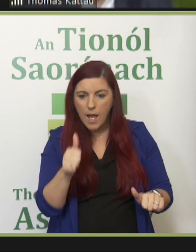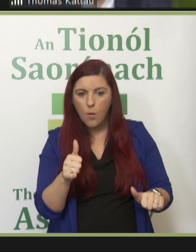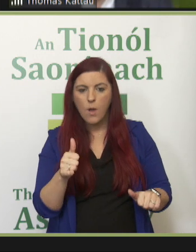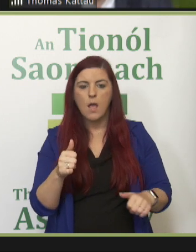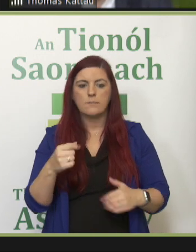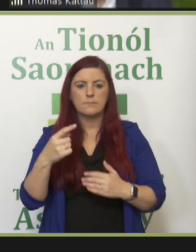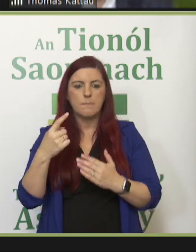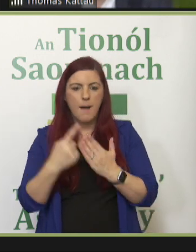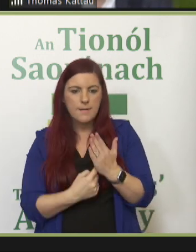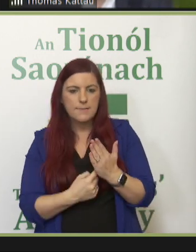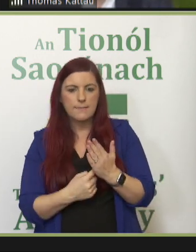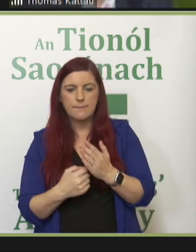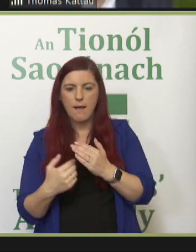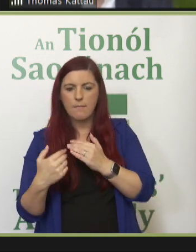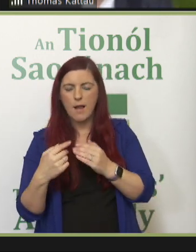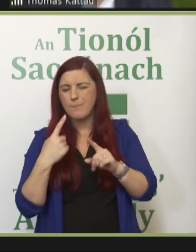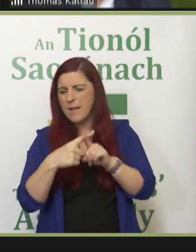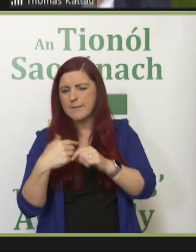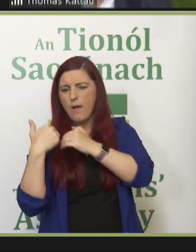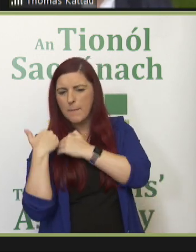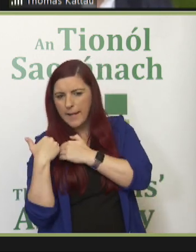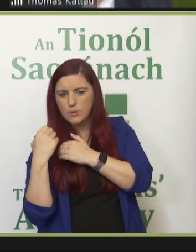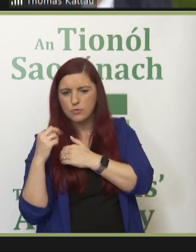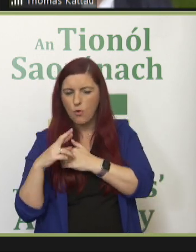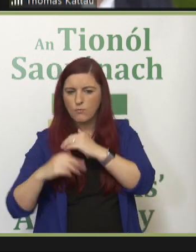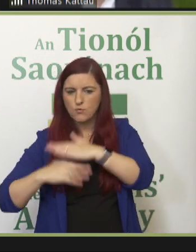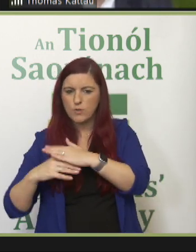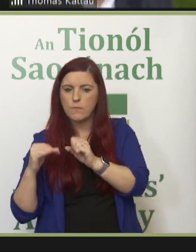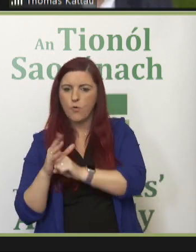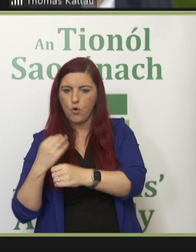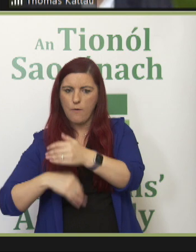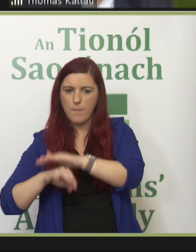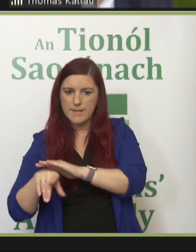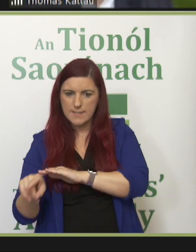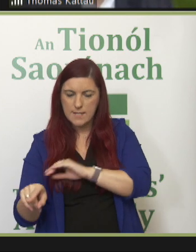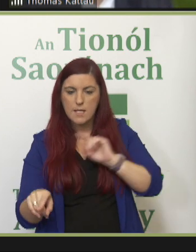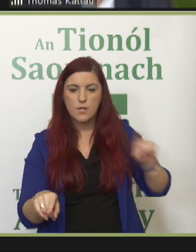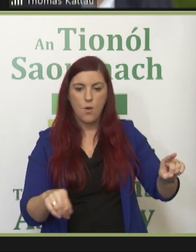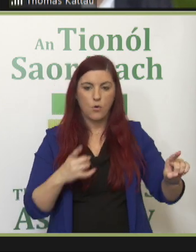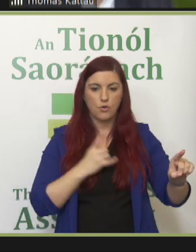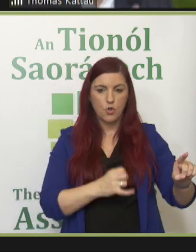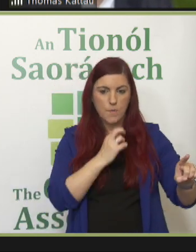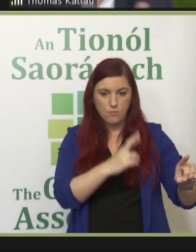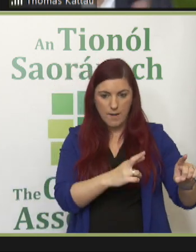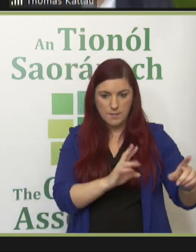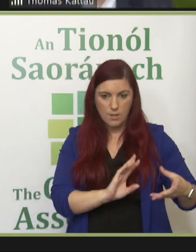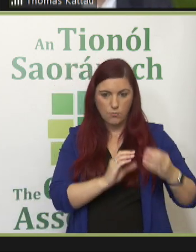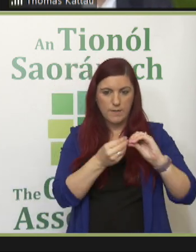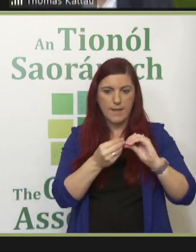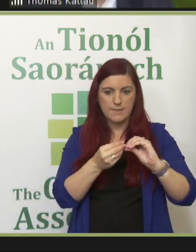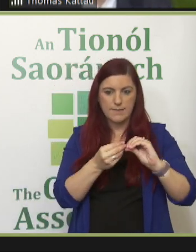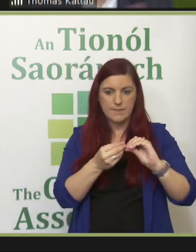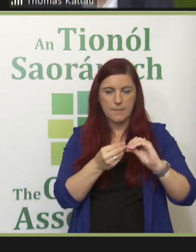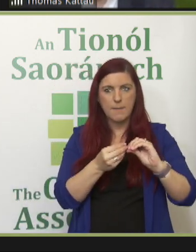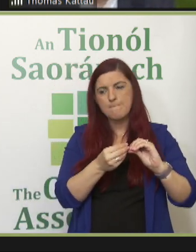obligations, not for citizens, but for governments. Basically means they create restrictions on what governments can do in the